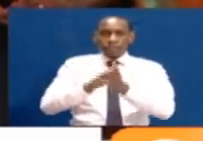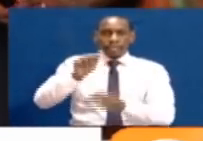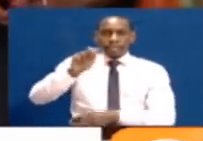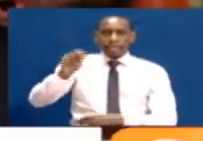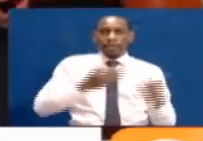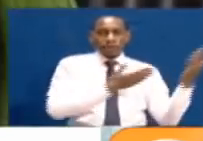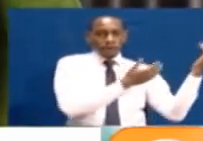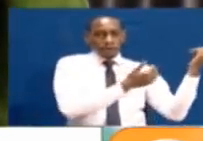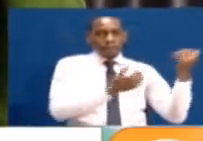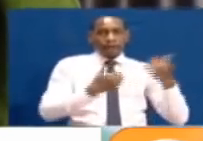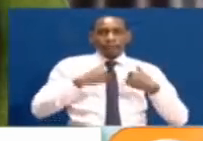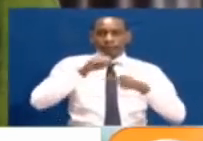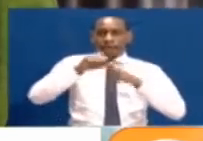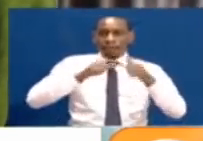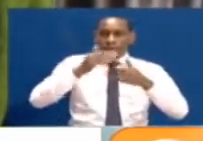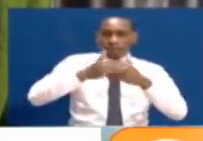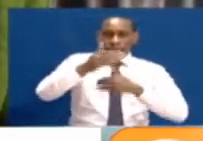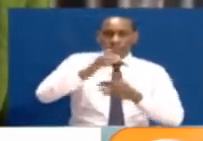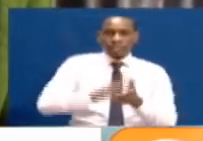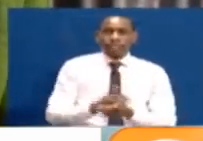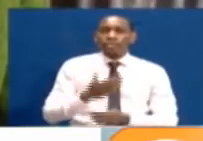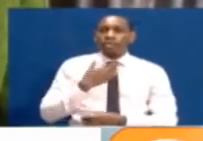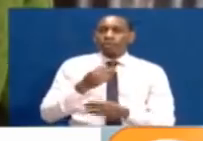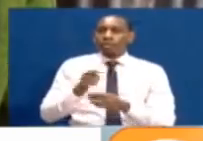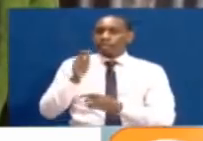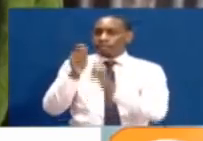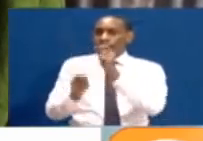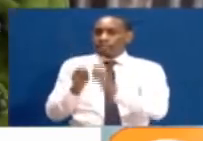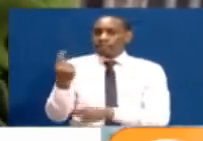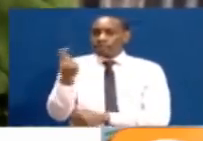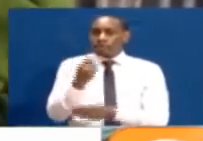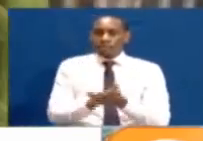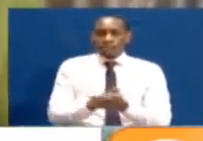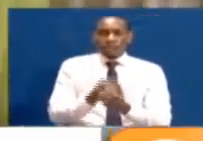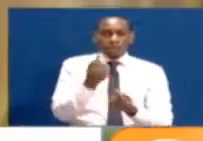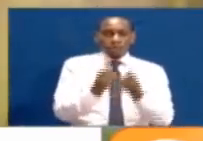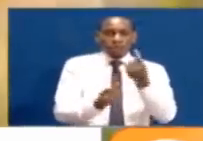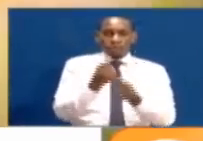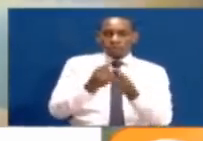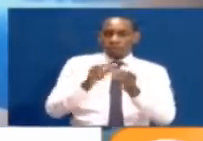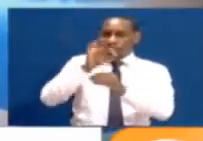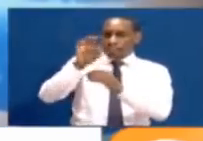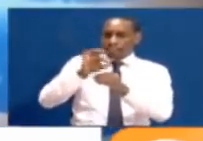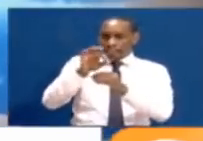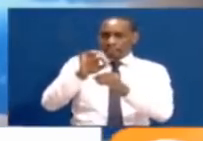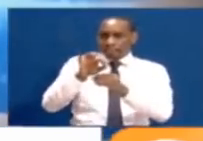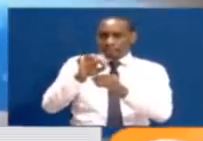better days ahead.